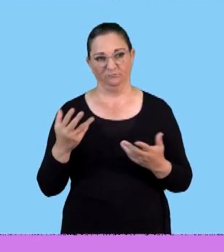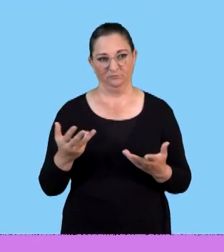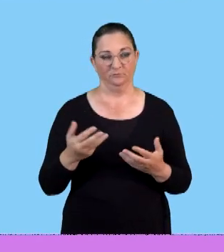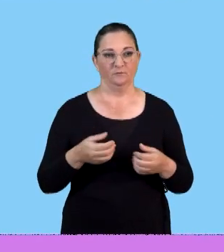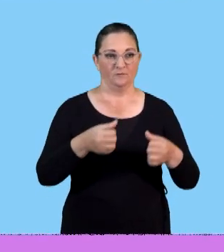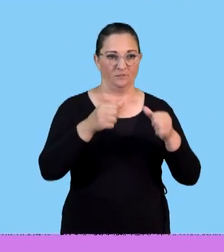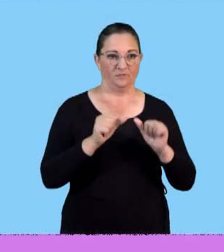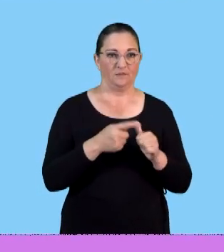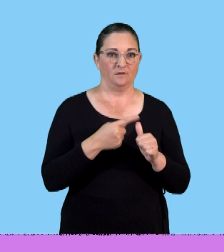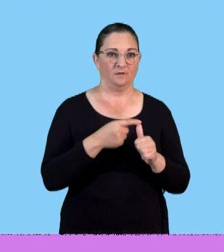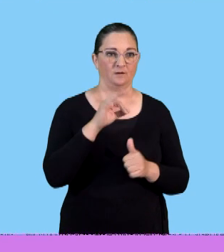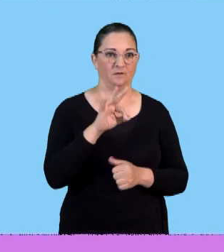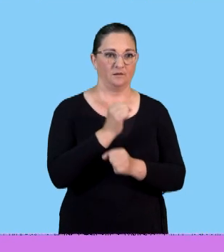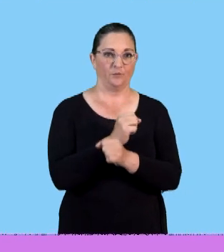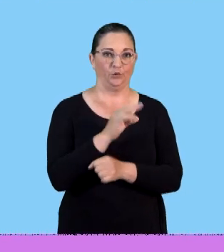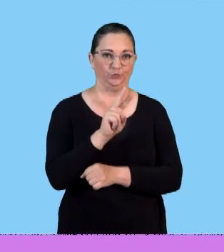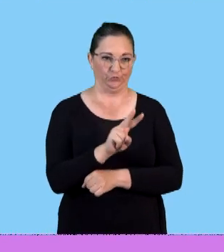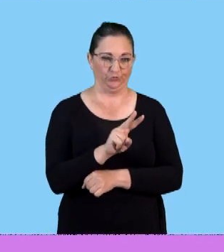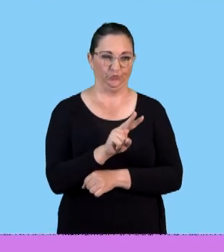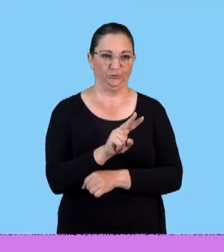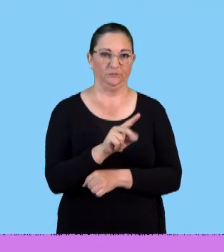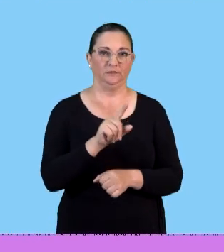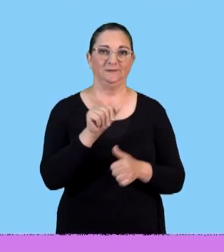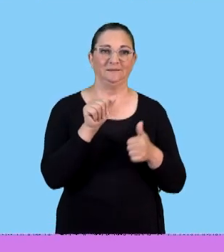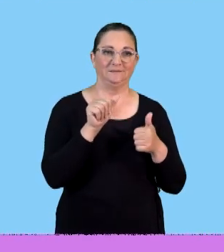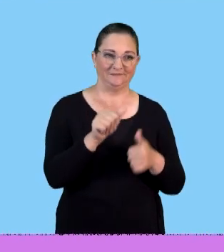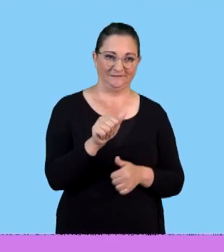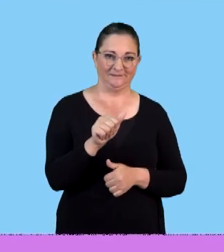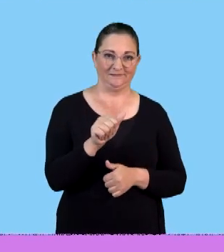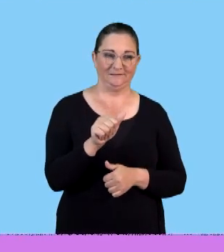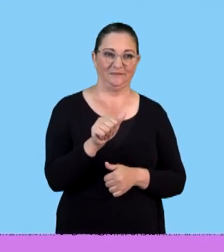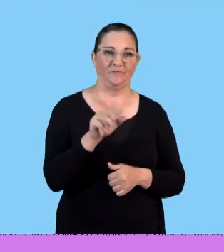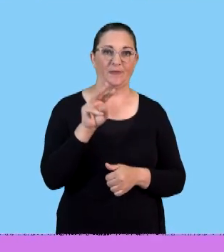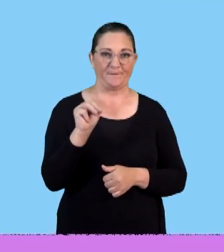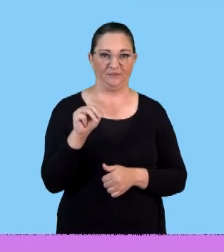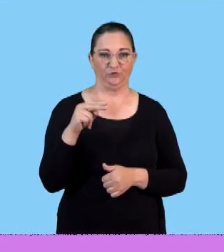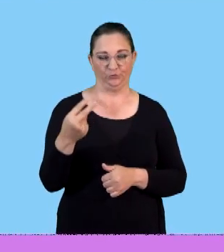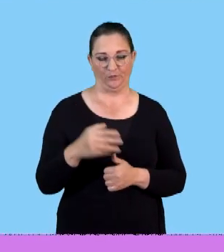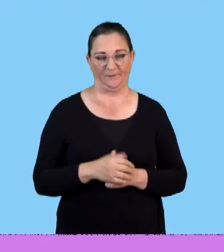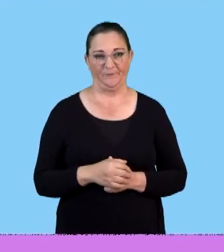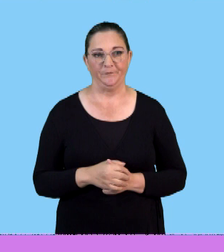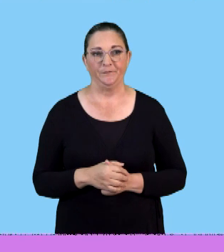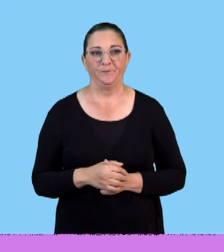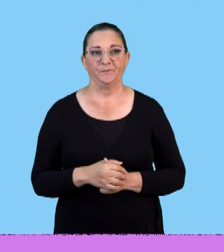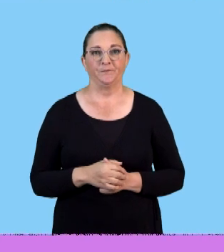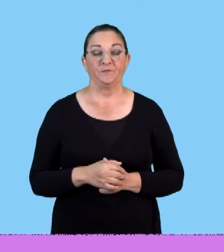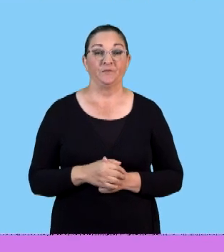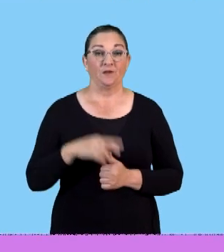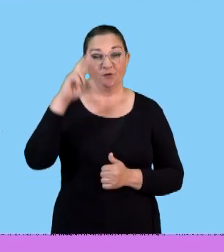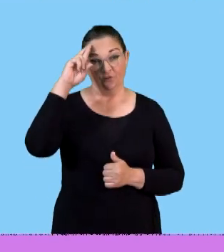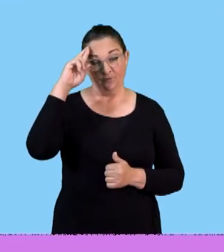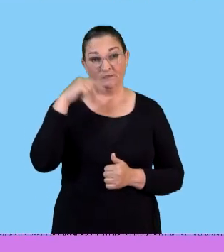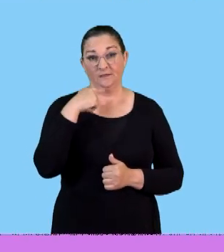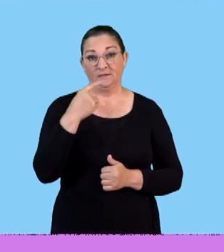meters. 3 multiplied by 2, that will give us 6 meters squared. Remember it